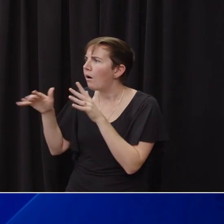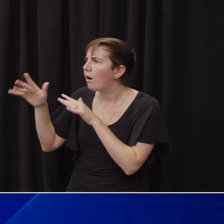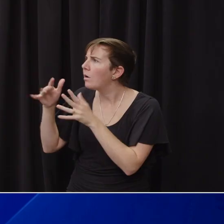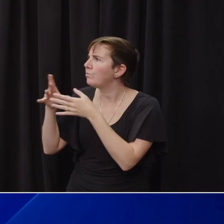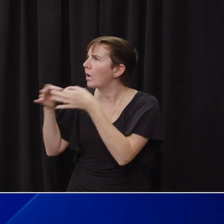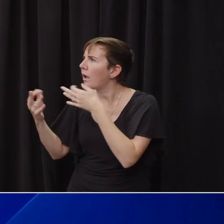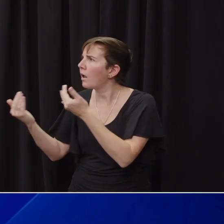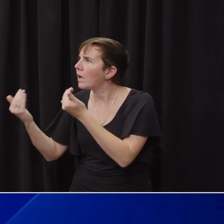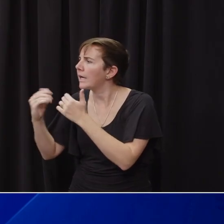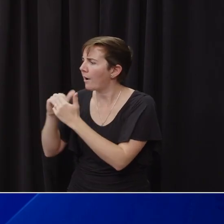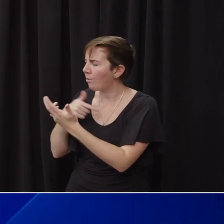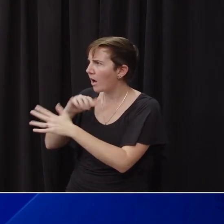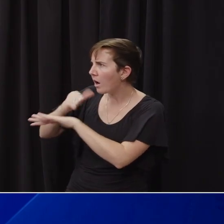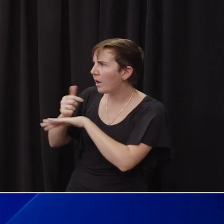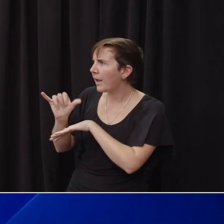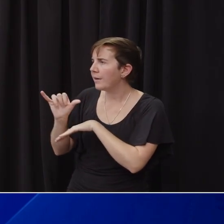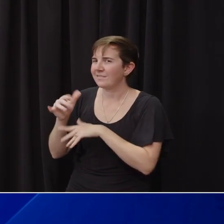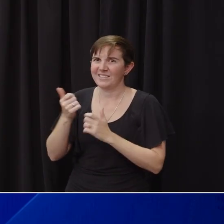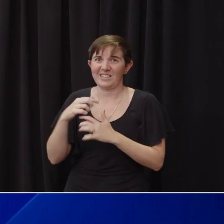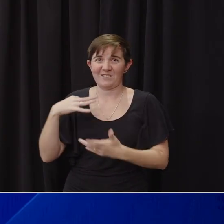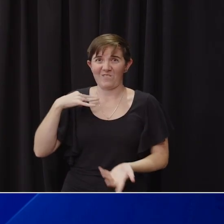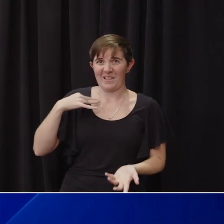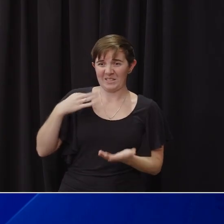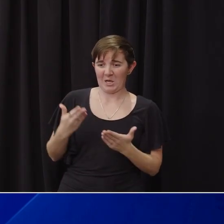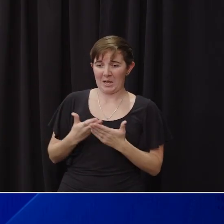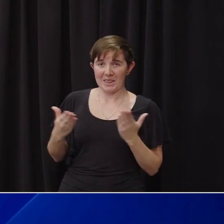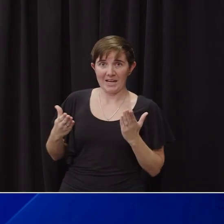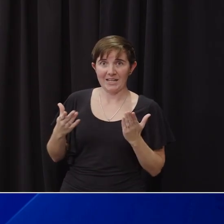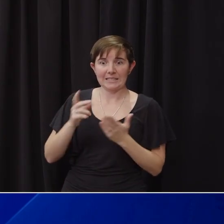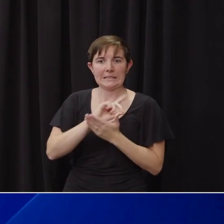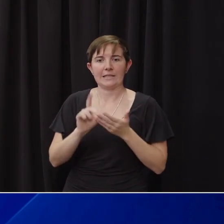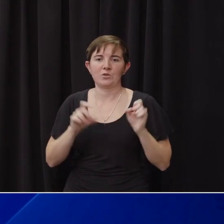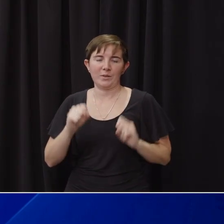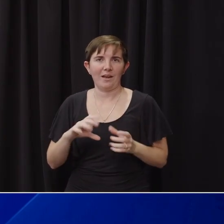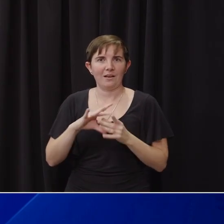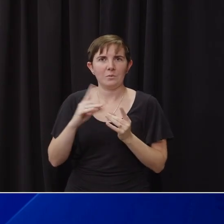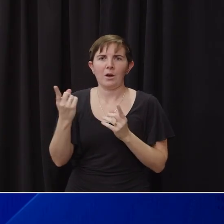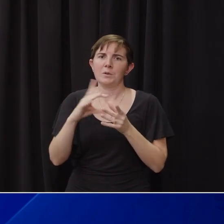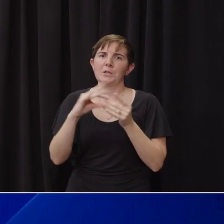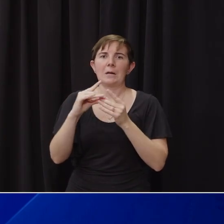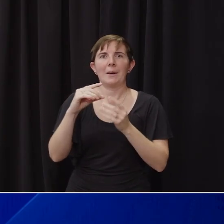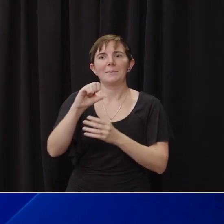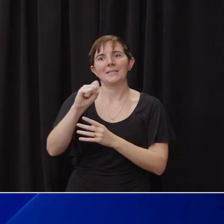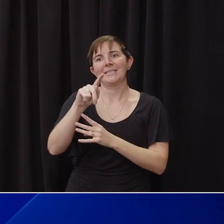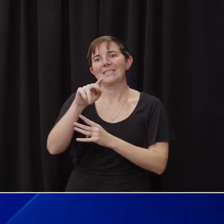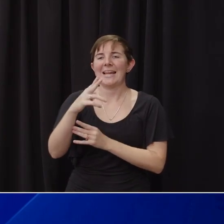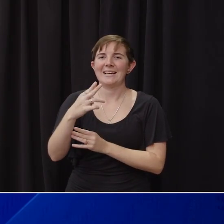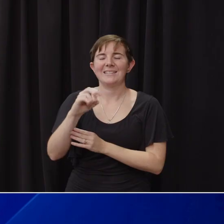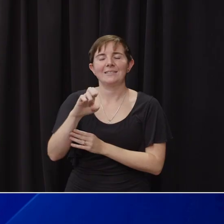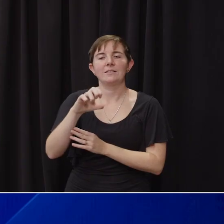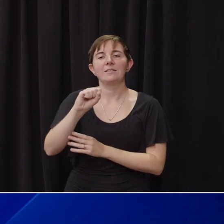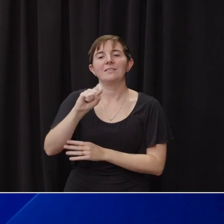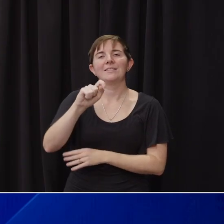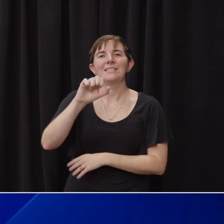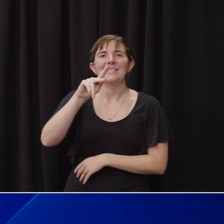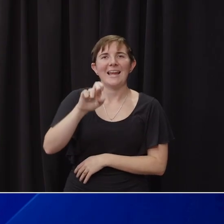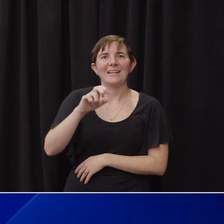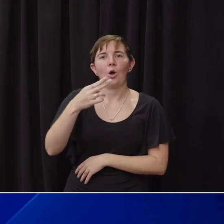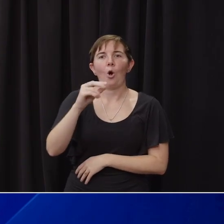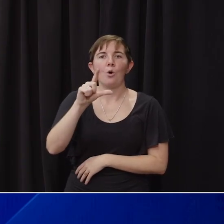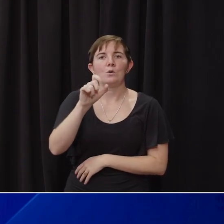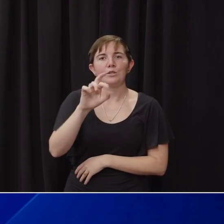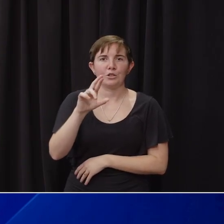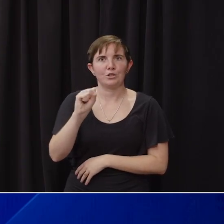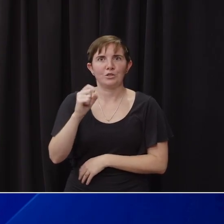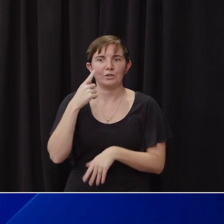it's kind of a voluntary thing that as designers we can do. We always talk about stakeholders for our projects, and making sure